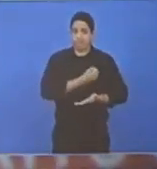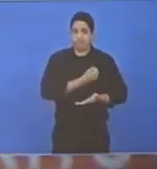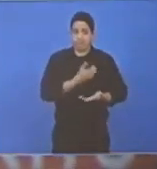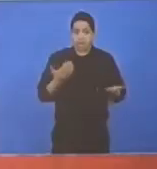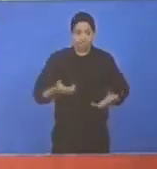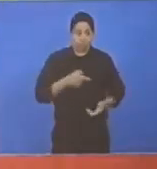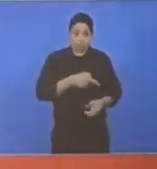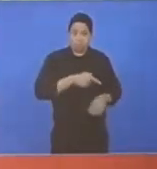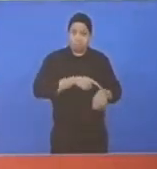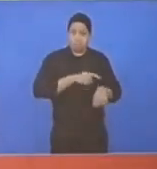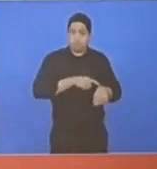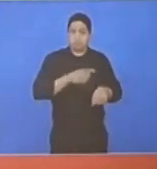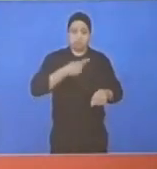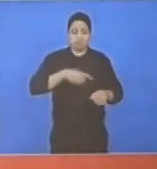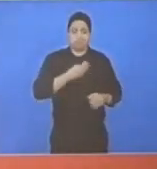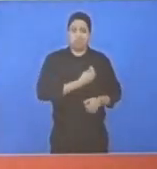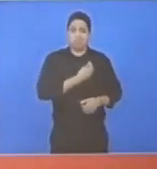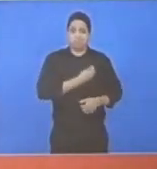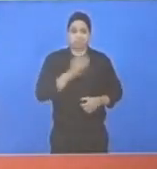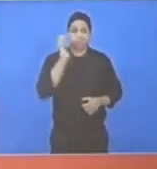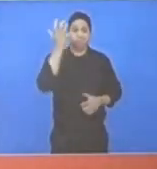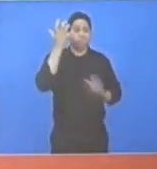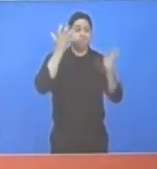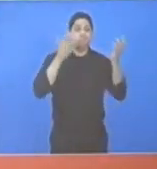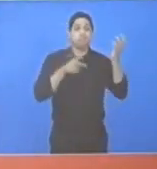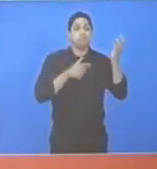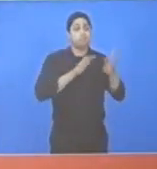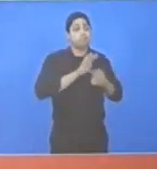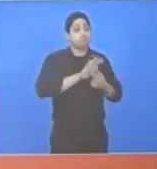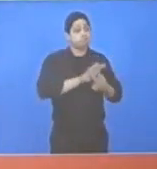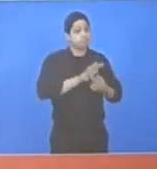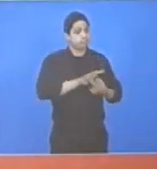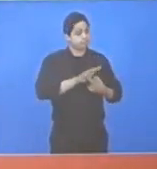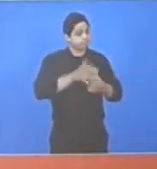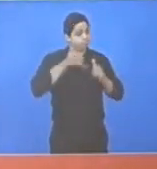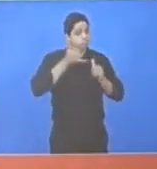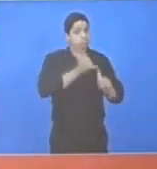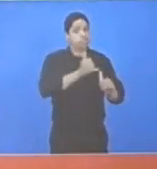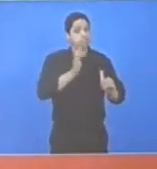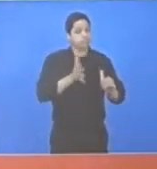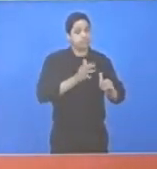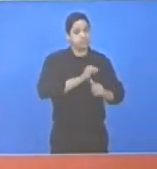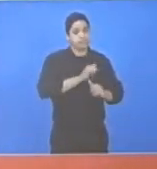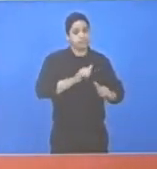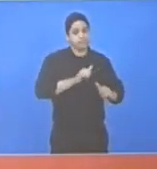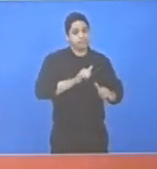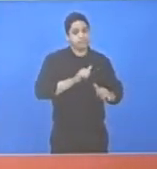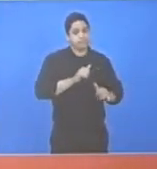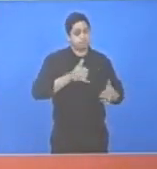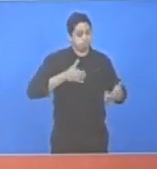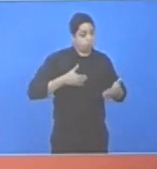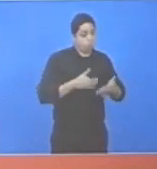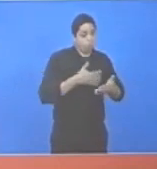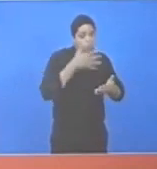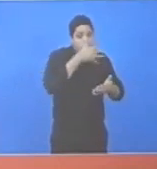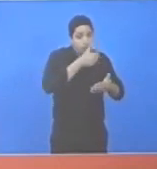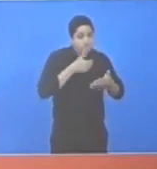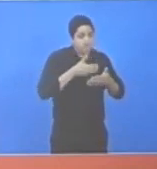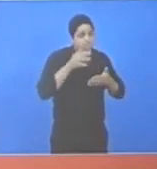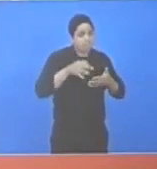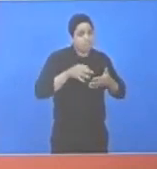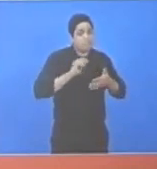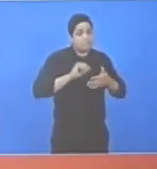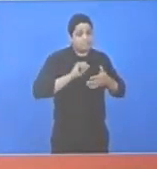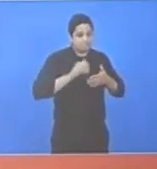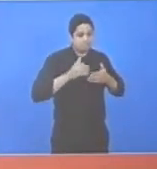prudence and we need to care about it. So it's very important to know what